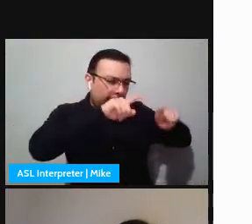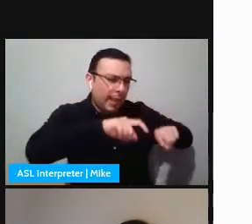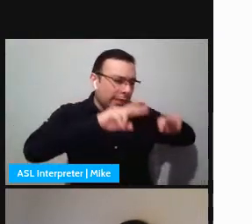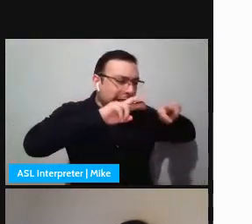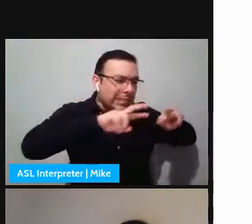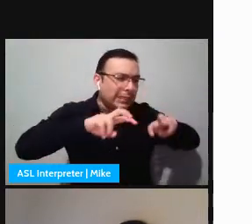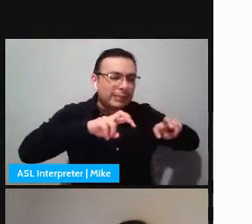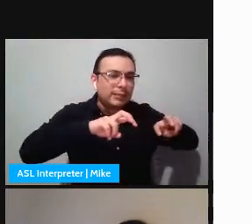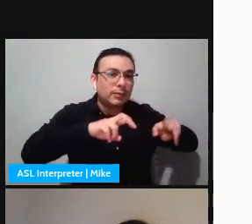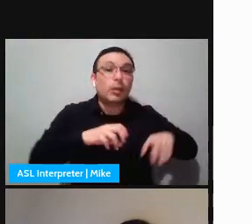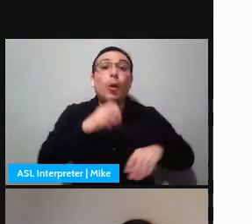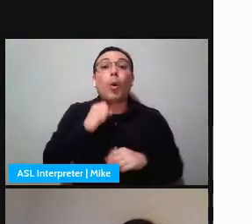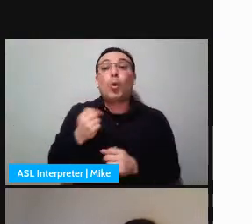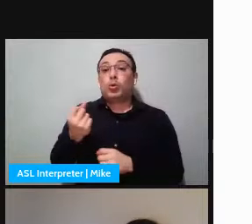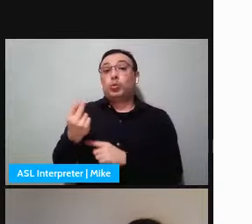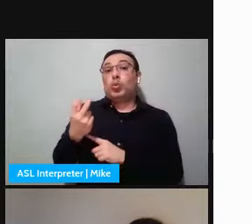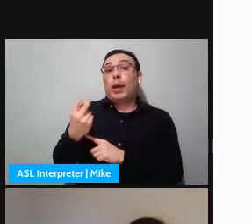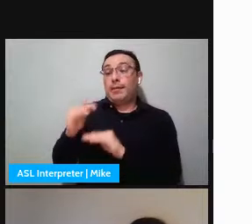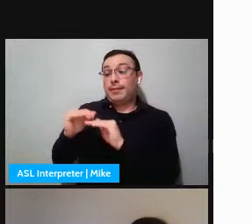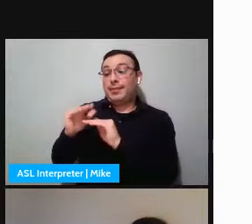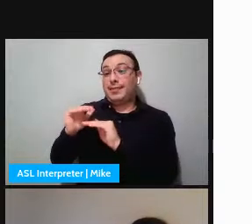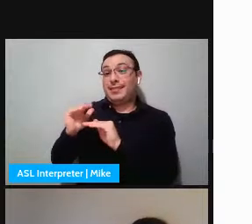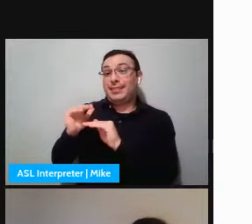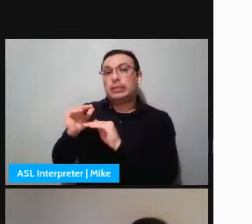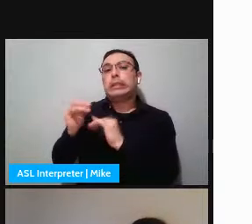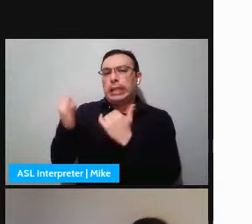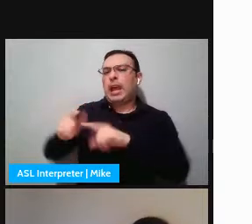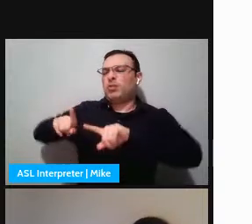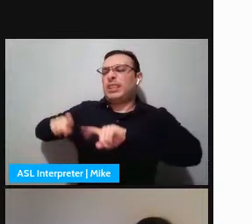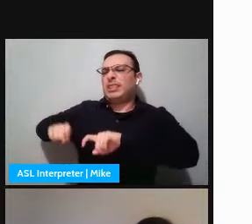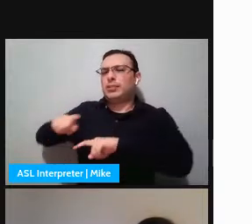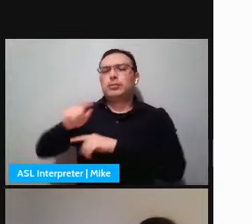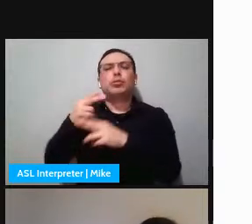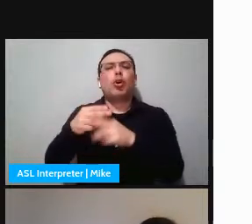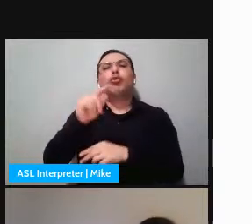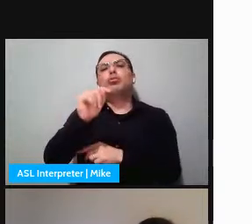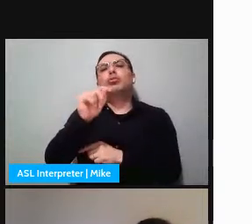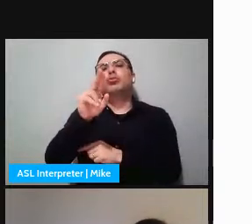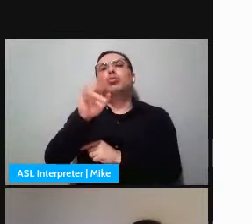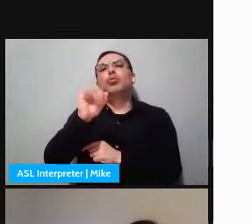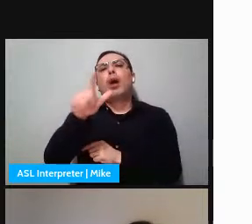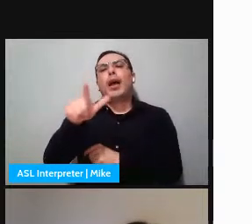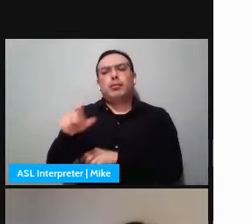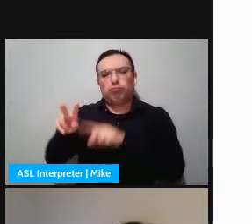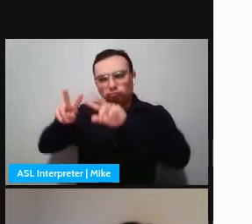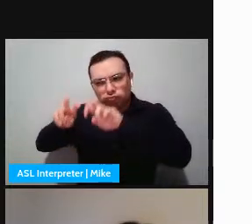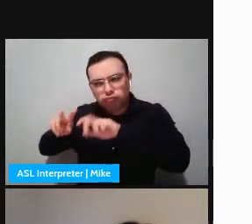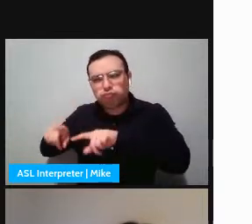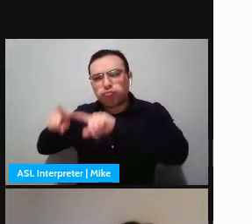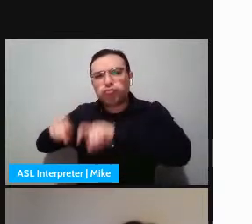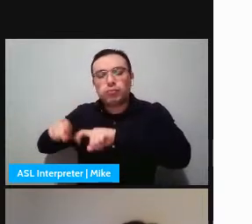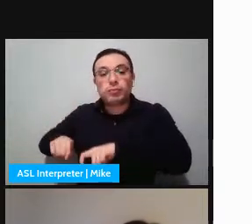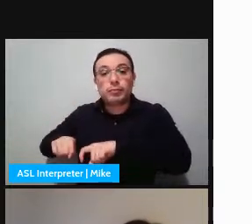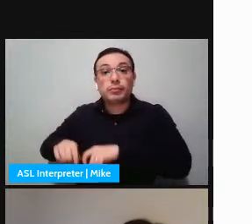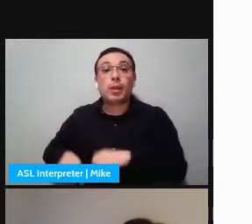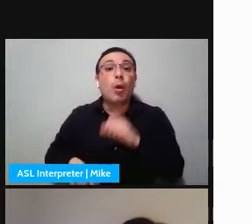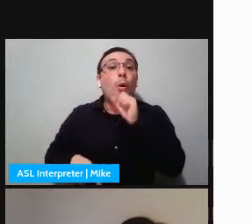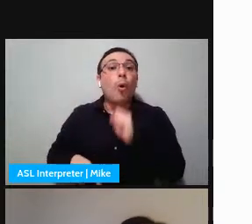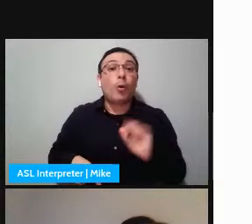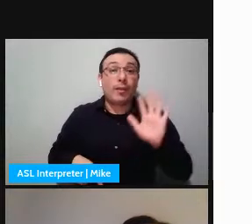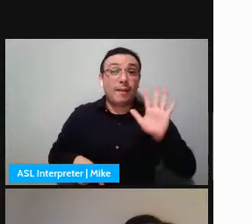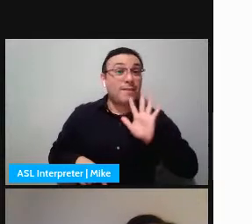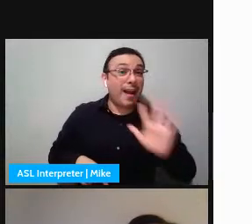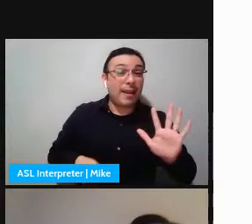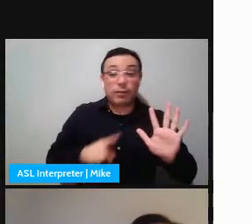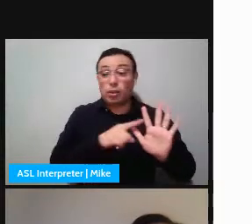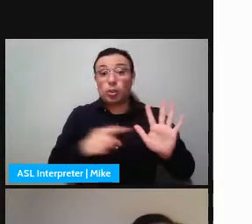and older are occurring. And then actually the trials are either planned for 5 to 12 or some of those have actually launched